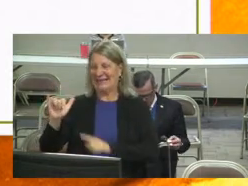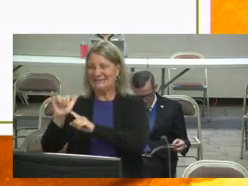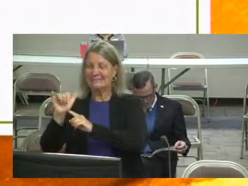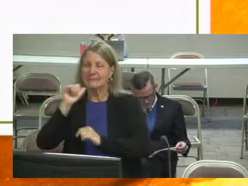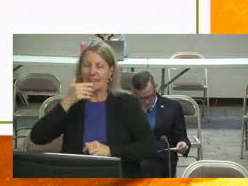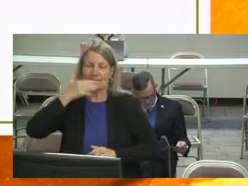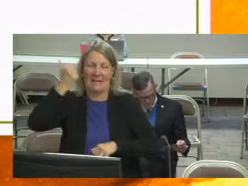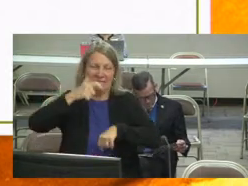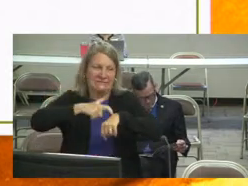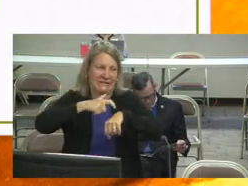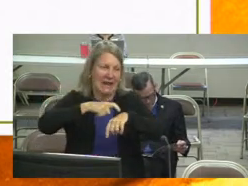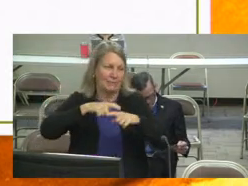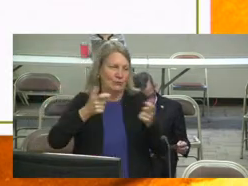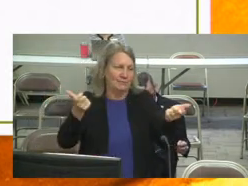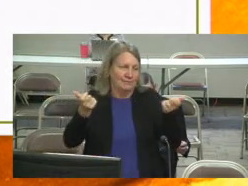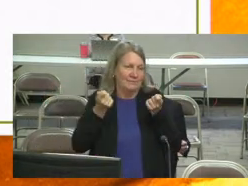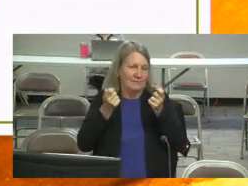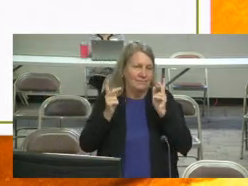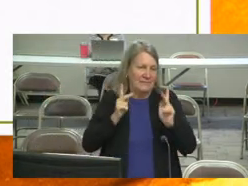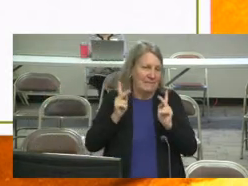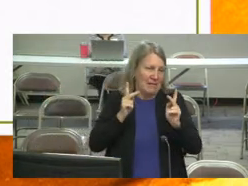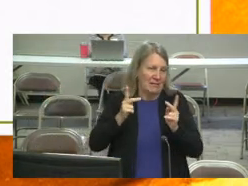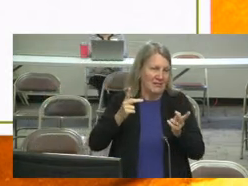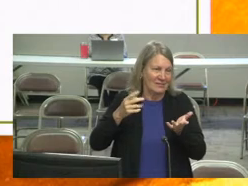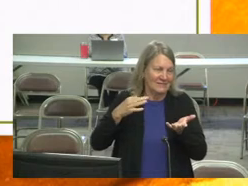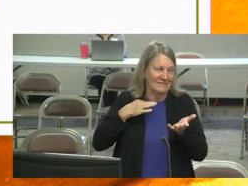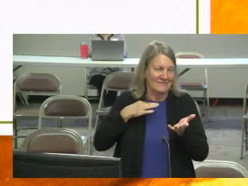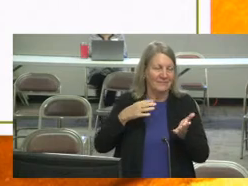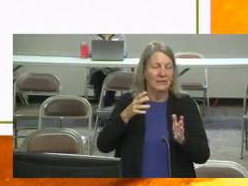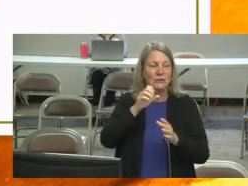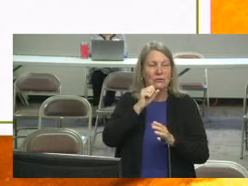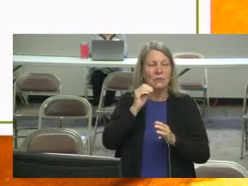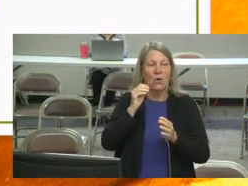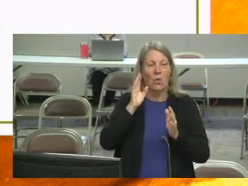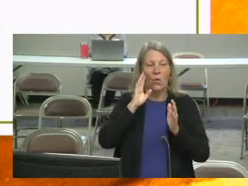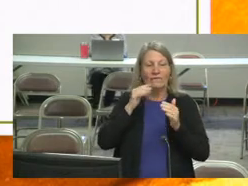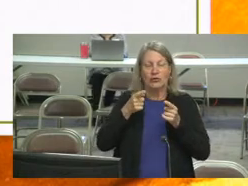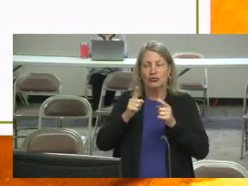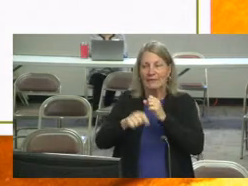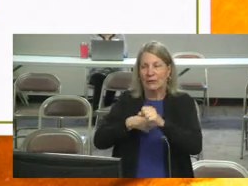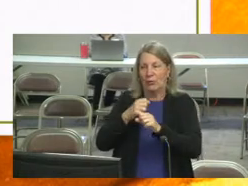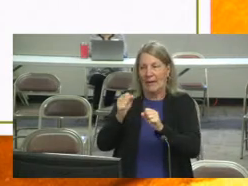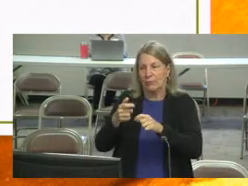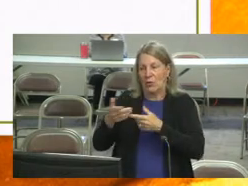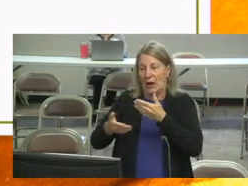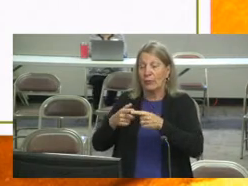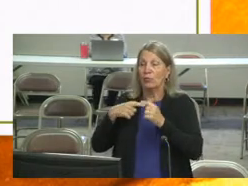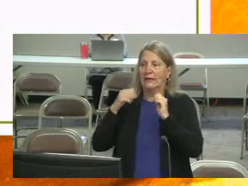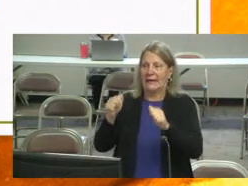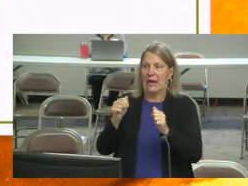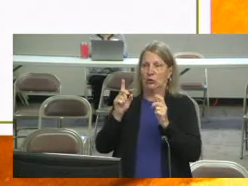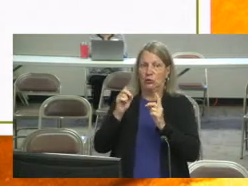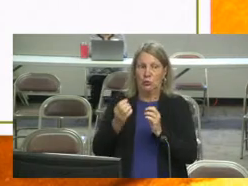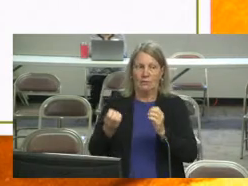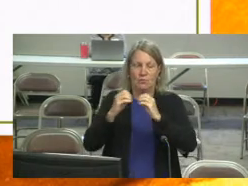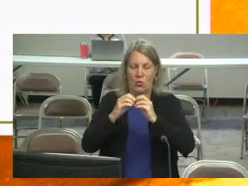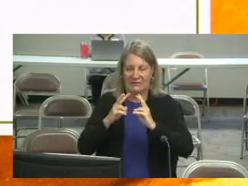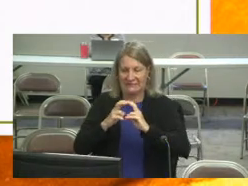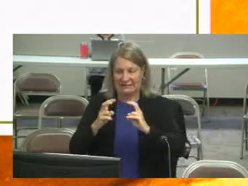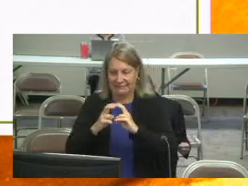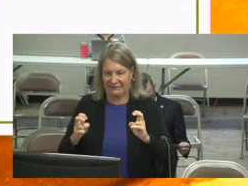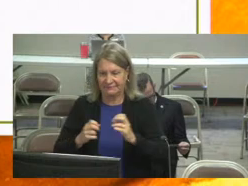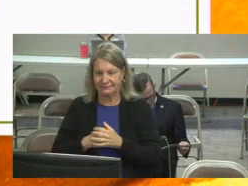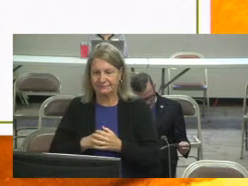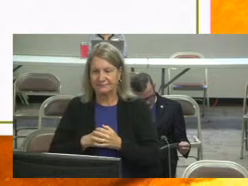advertise um or we when we have the governor's approval we tried to advertise in July that's not the best time to advertise